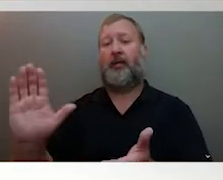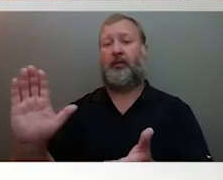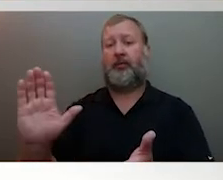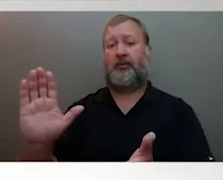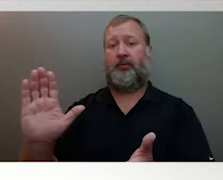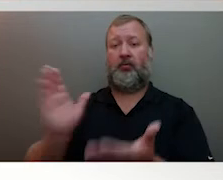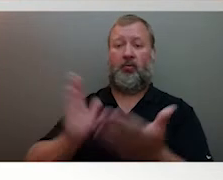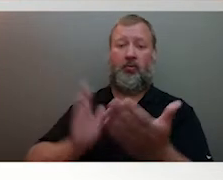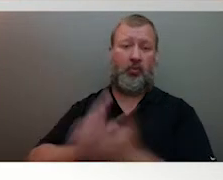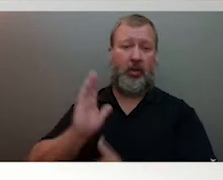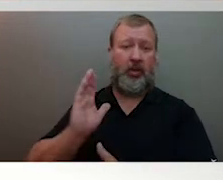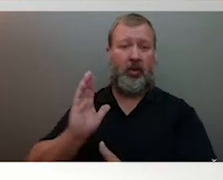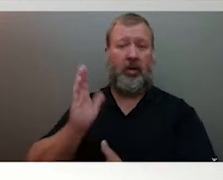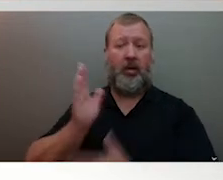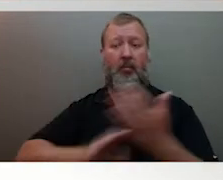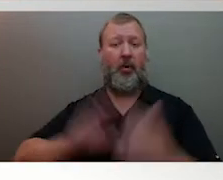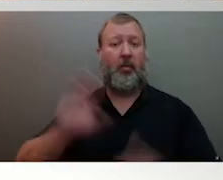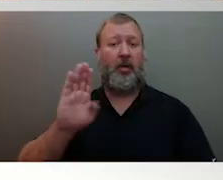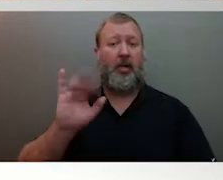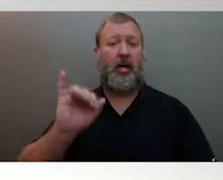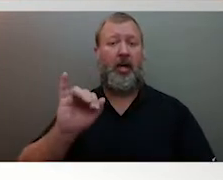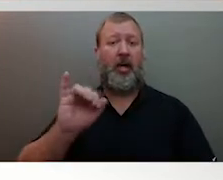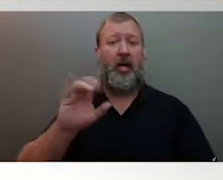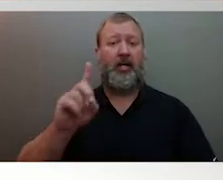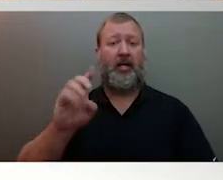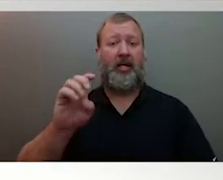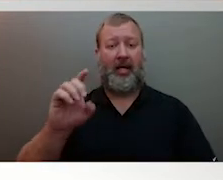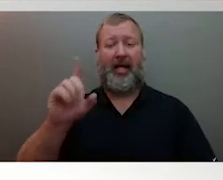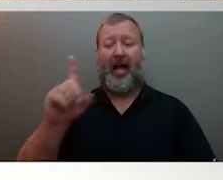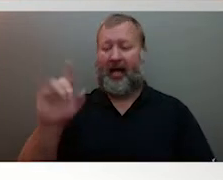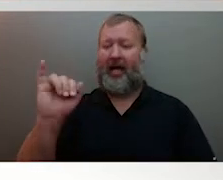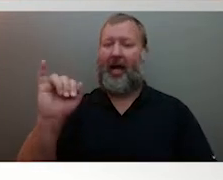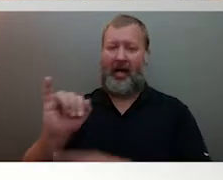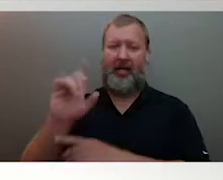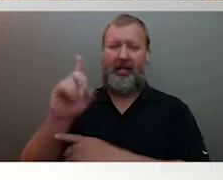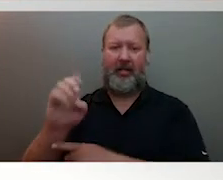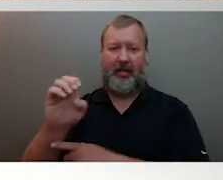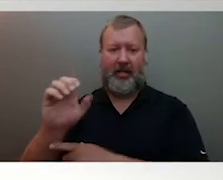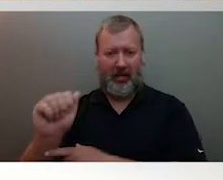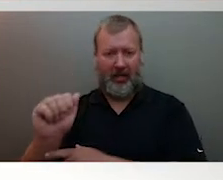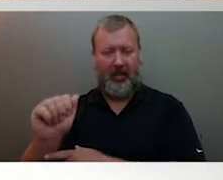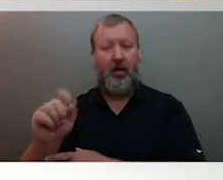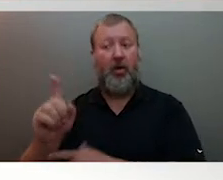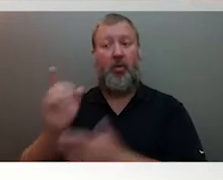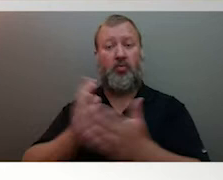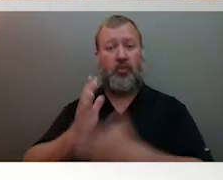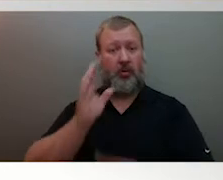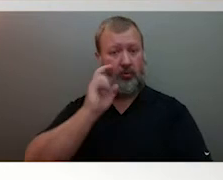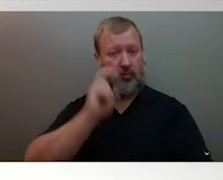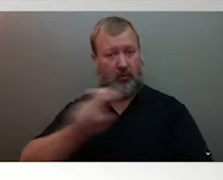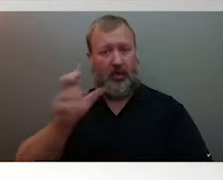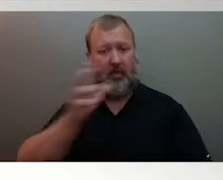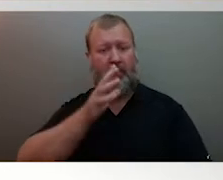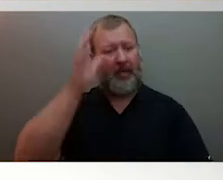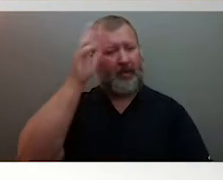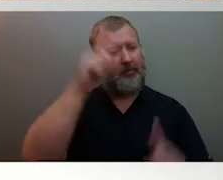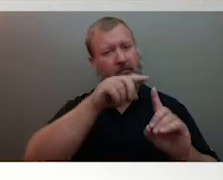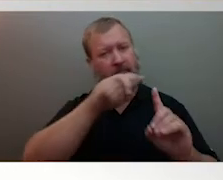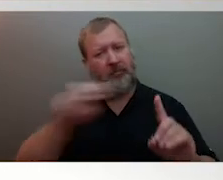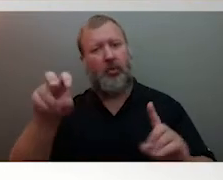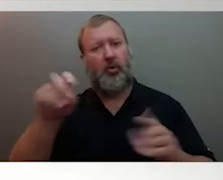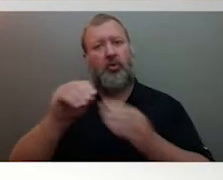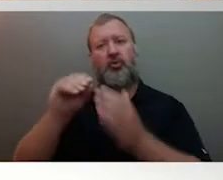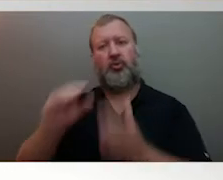her rights under Part B of the IDEA, and that these rights will transfer from the parent to the student upon